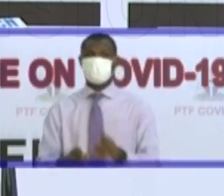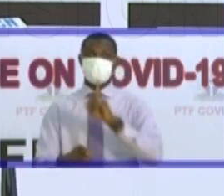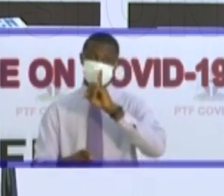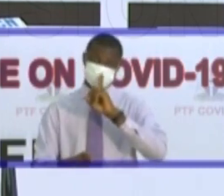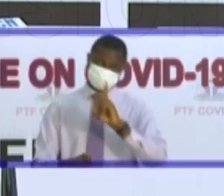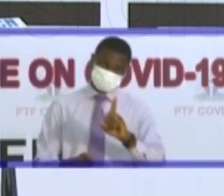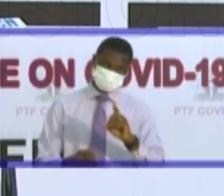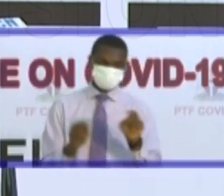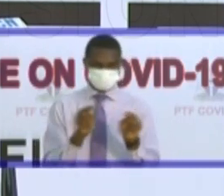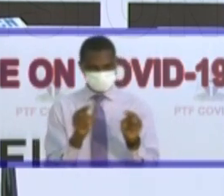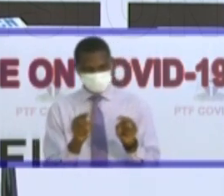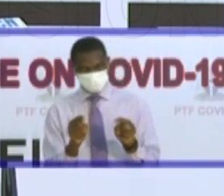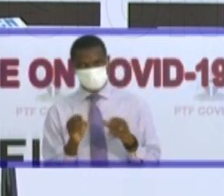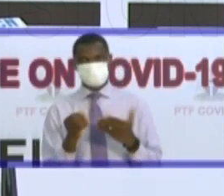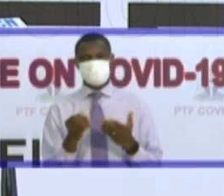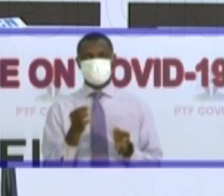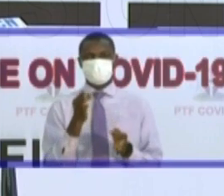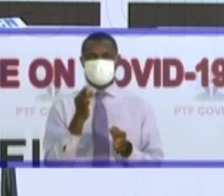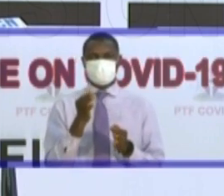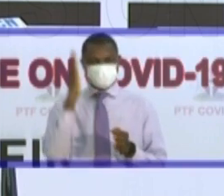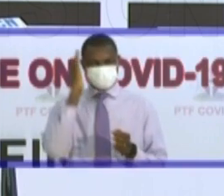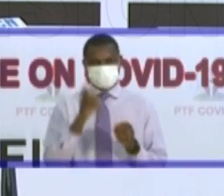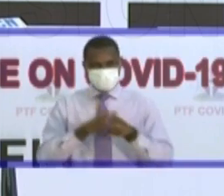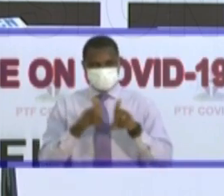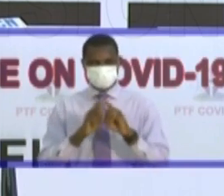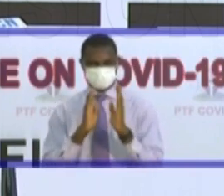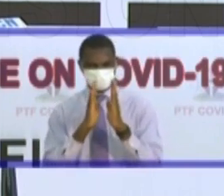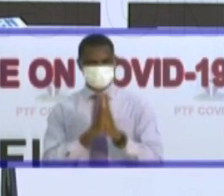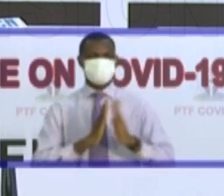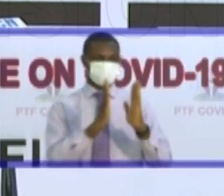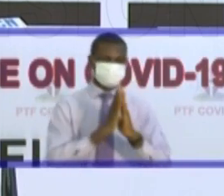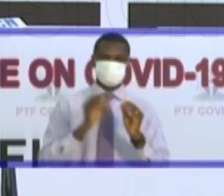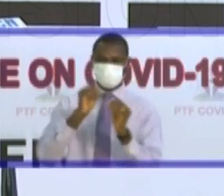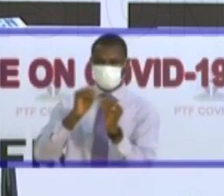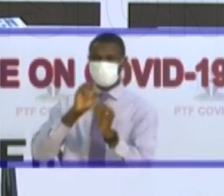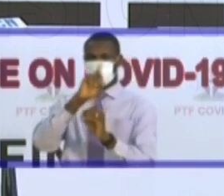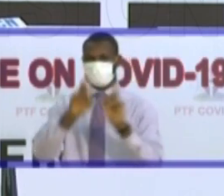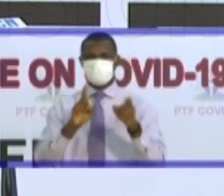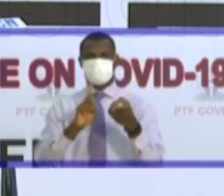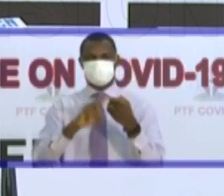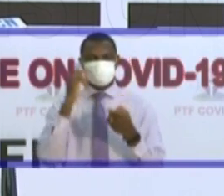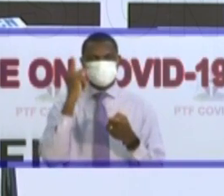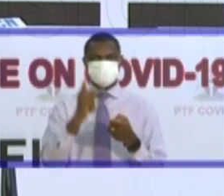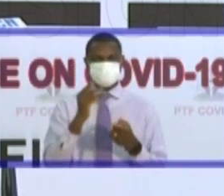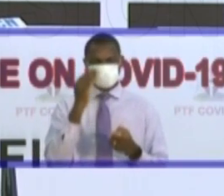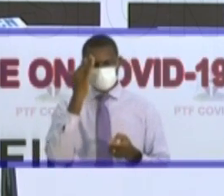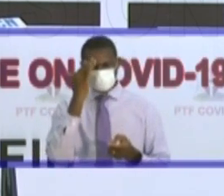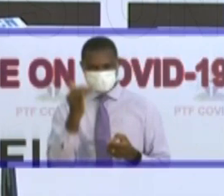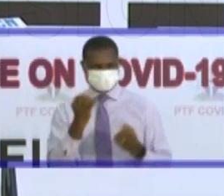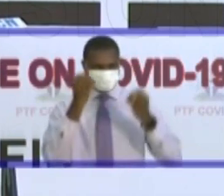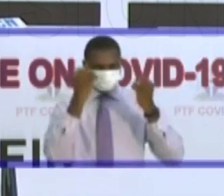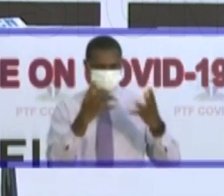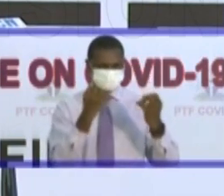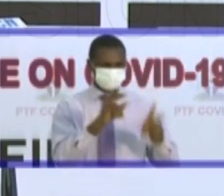carrying out further questioning of people to see what was peculiar about